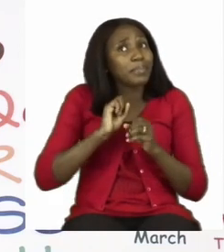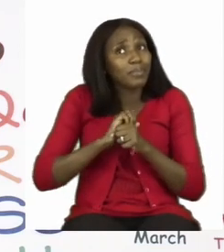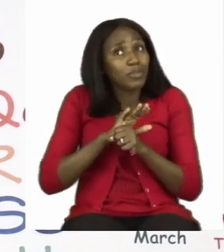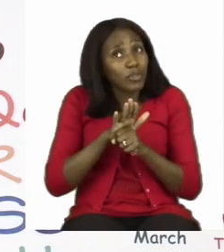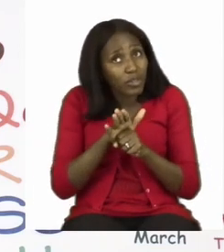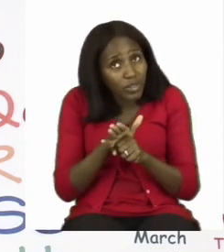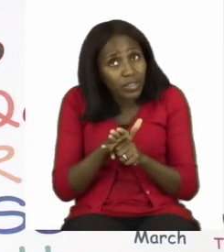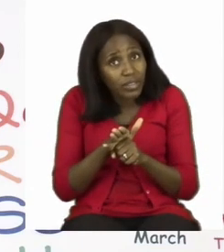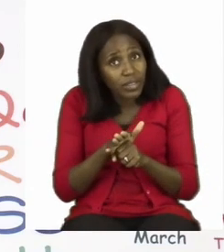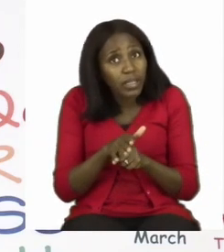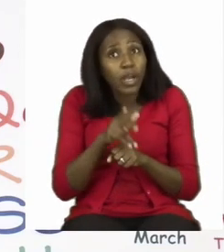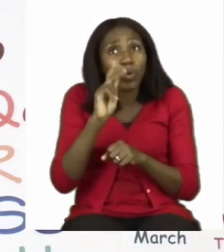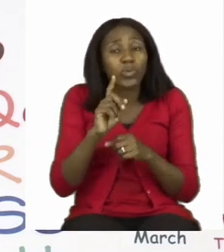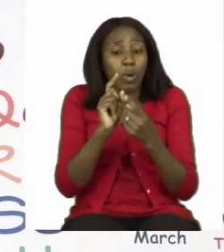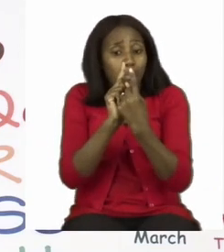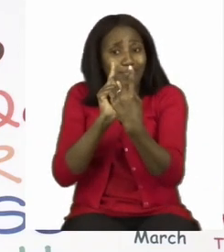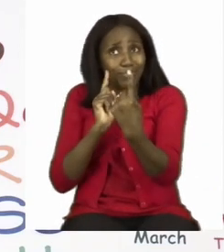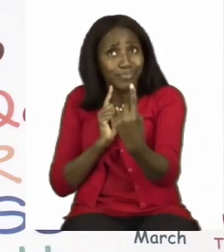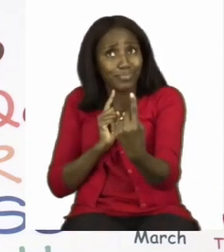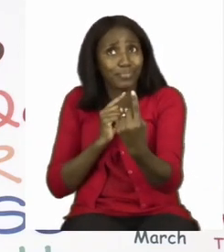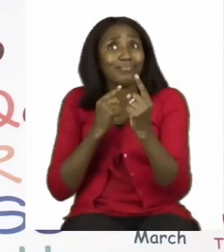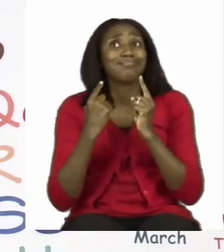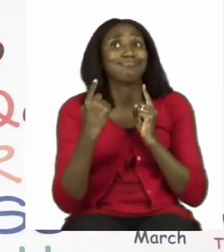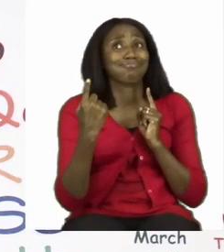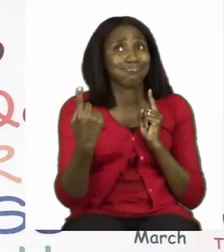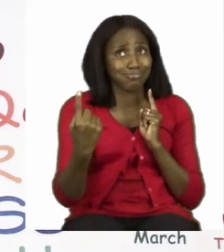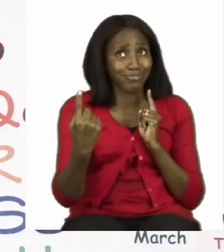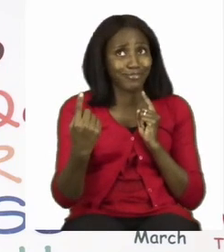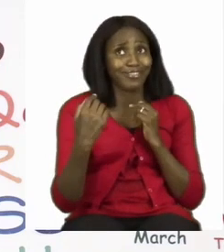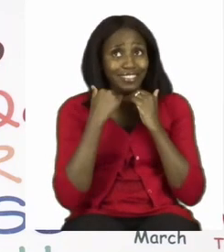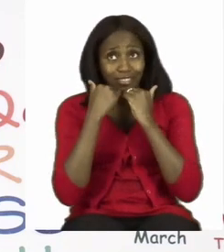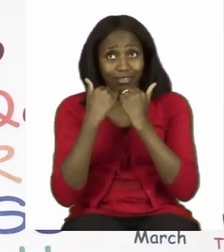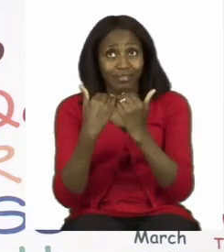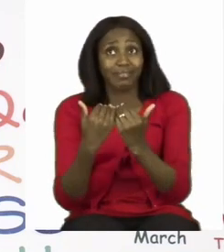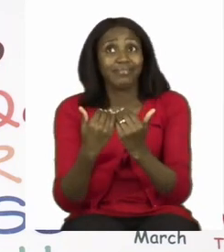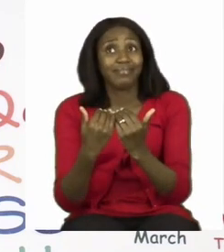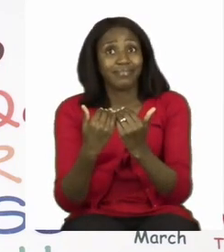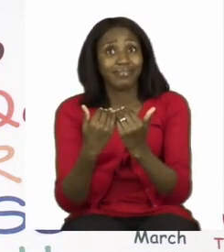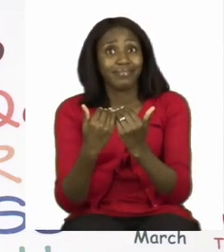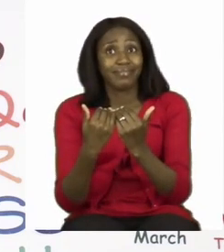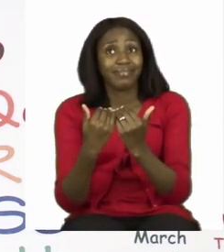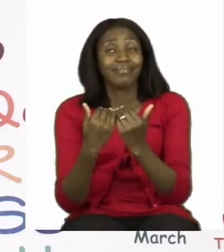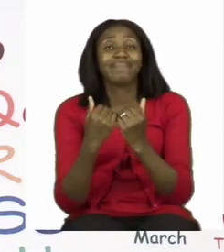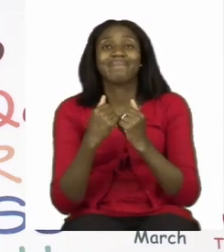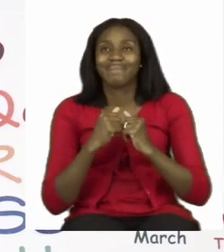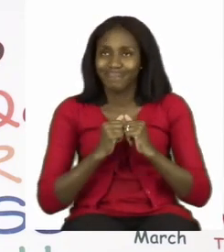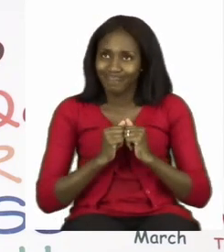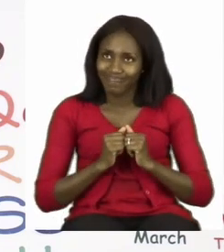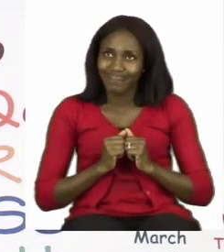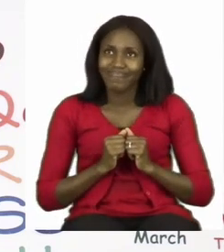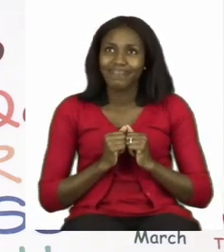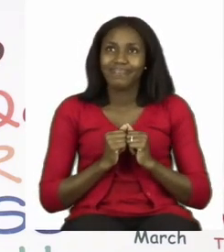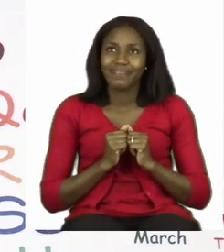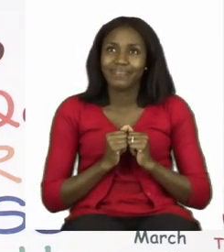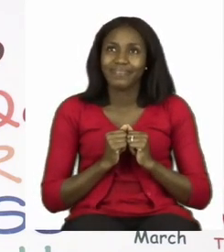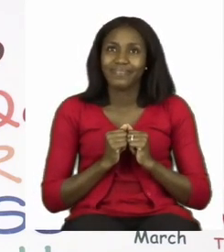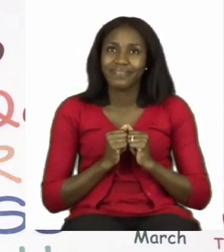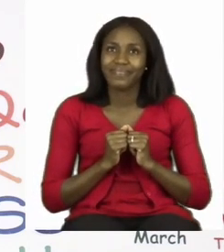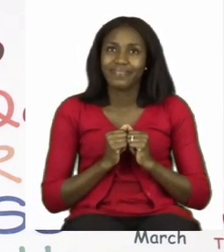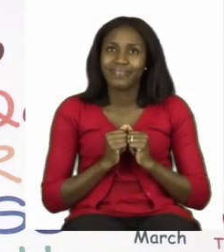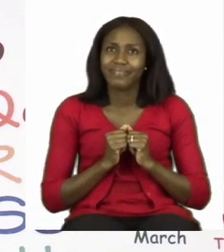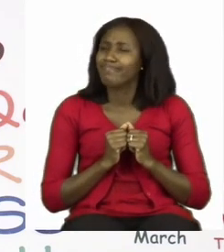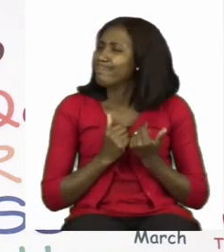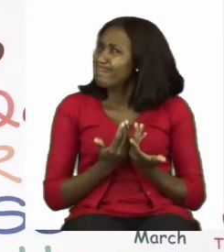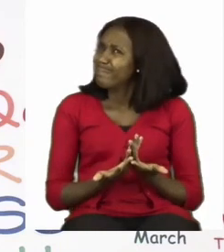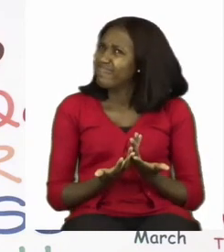practice good social distancing by checking beside us and in front of us. I